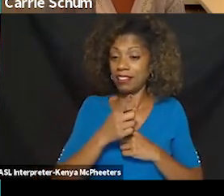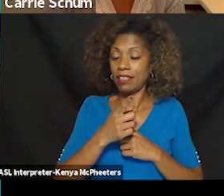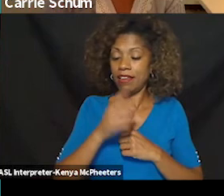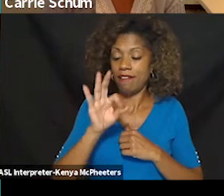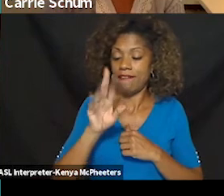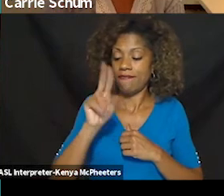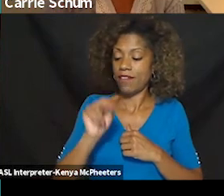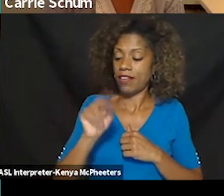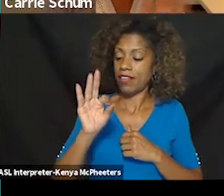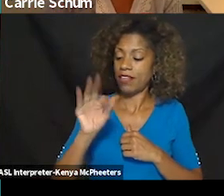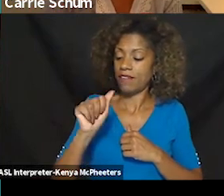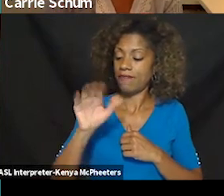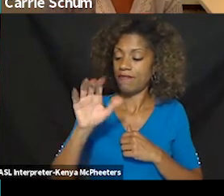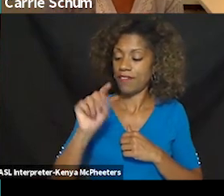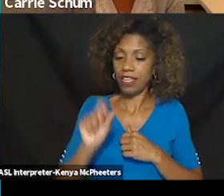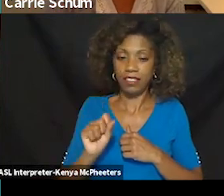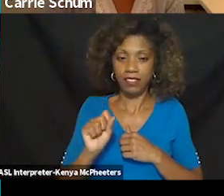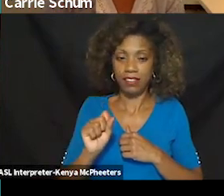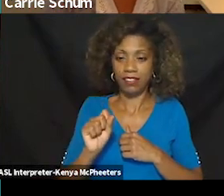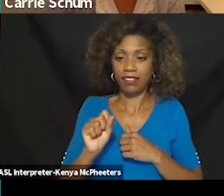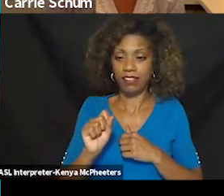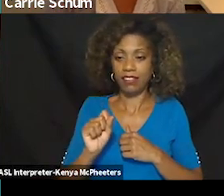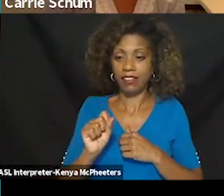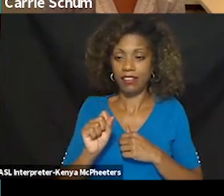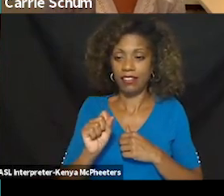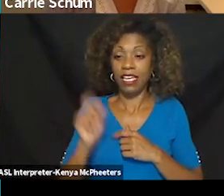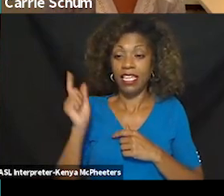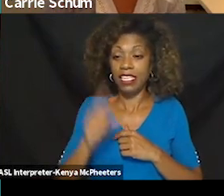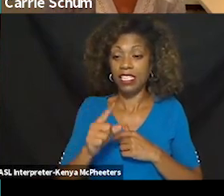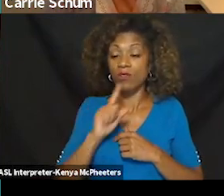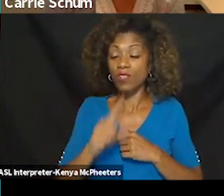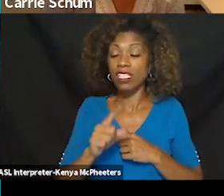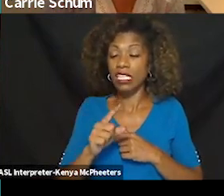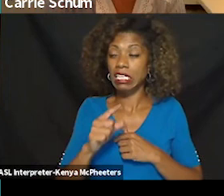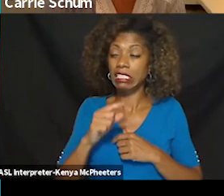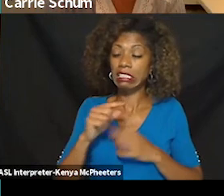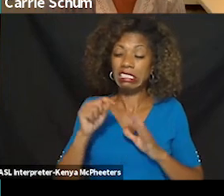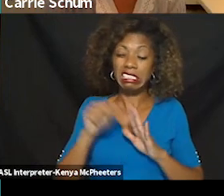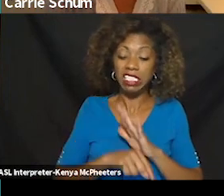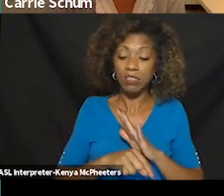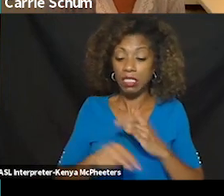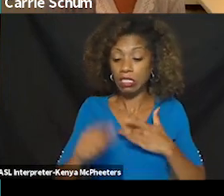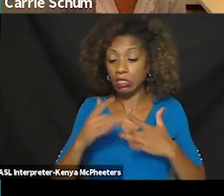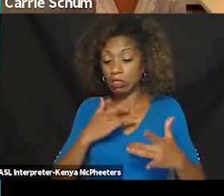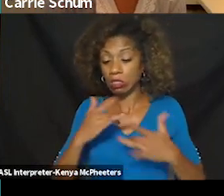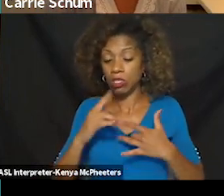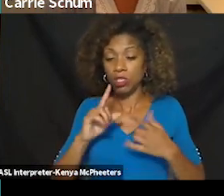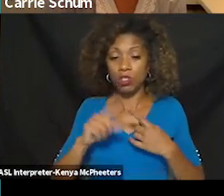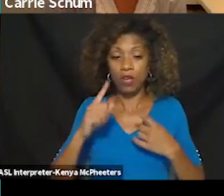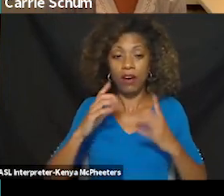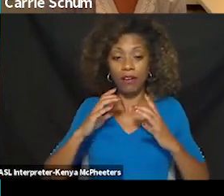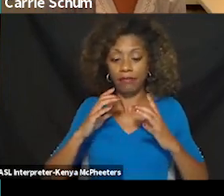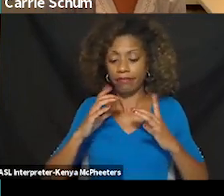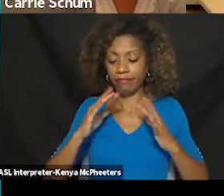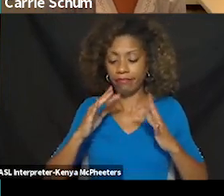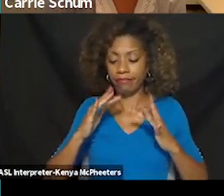that nobody else had filled, but also that was of deep concern to our clients. So the public health people are all burned out about getting tested.